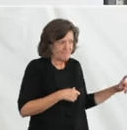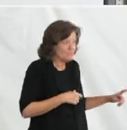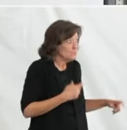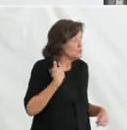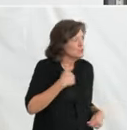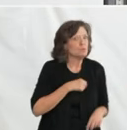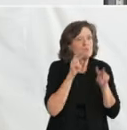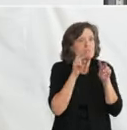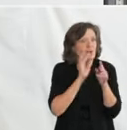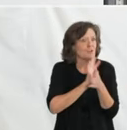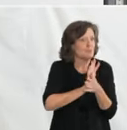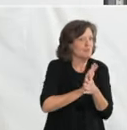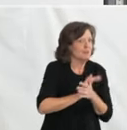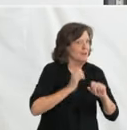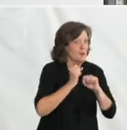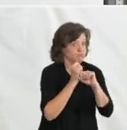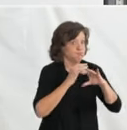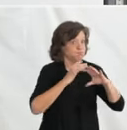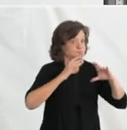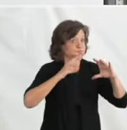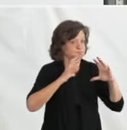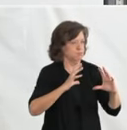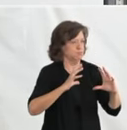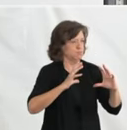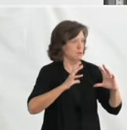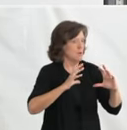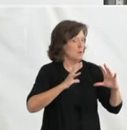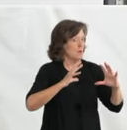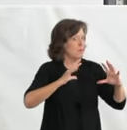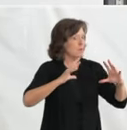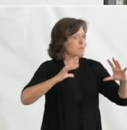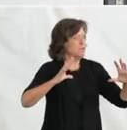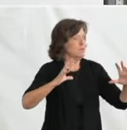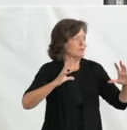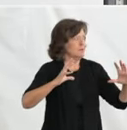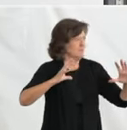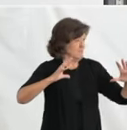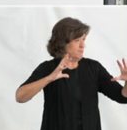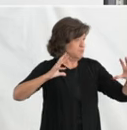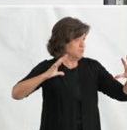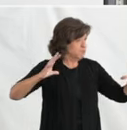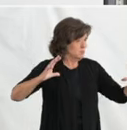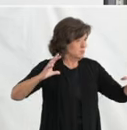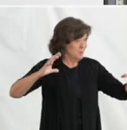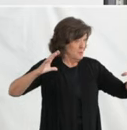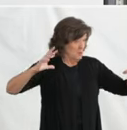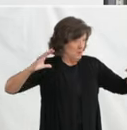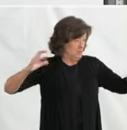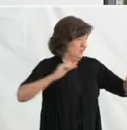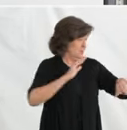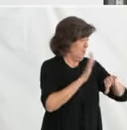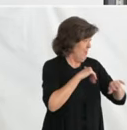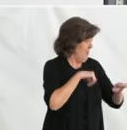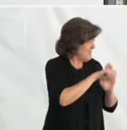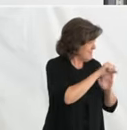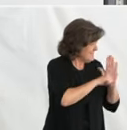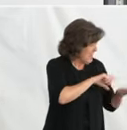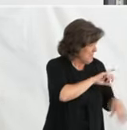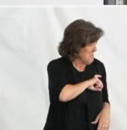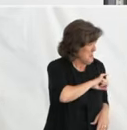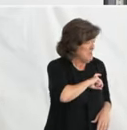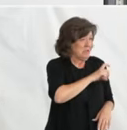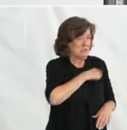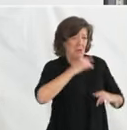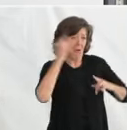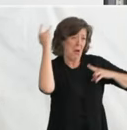and then it's the size of a Volkswagen, and then it's like half the size of this tent, and they've called in the police, the state police, the National Guard, the Army, the Air Force, they're